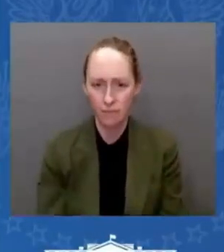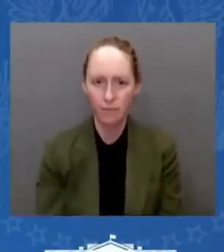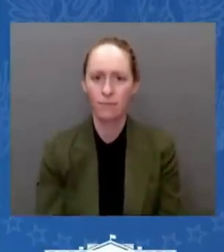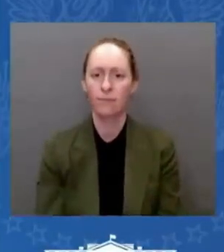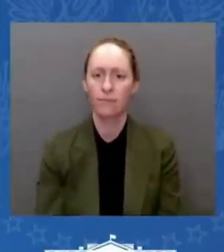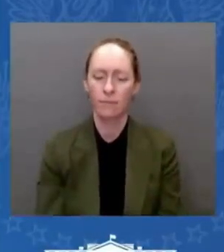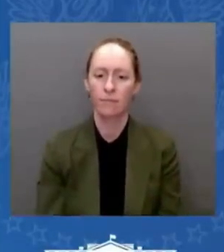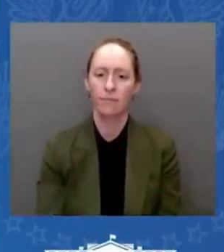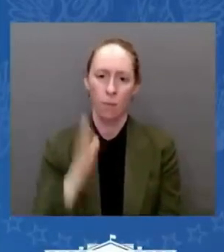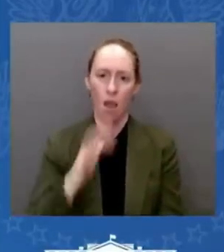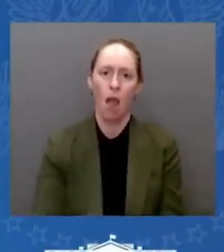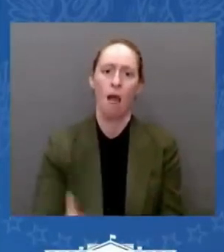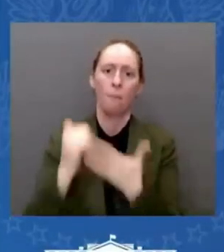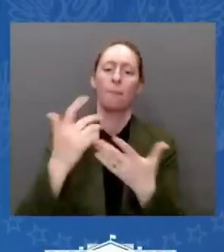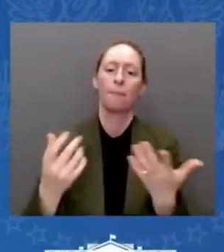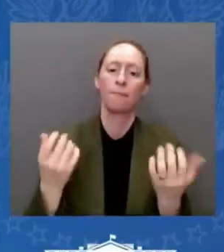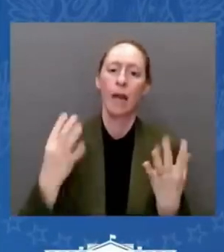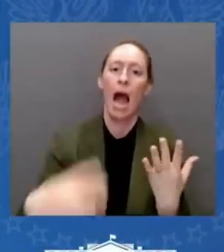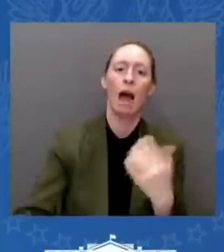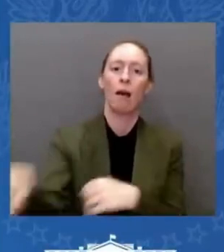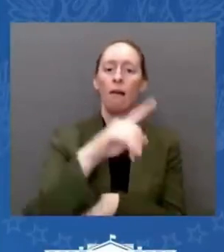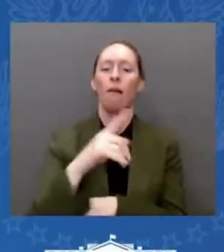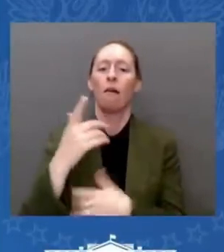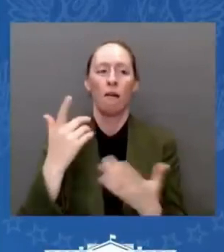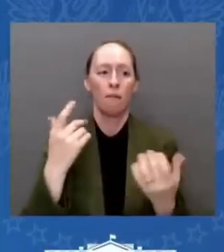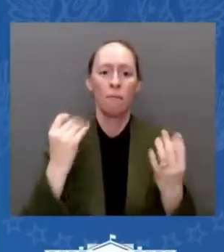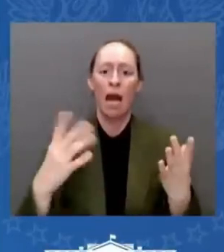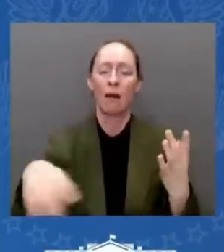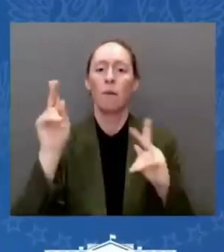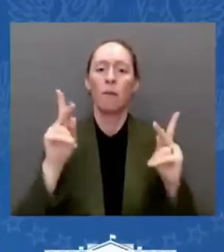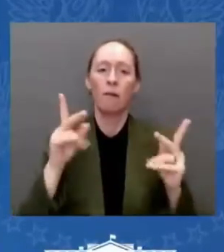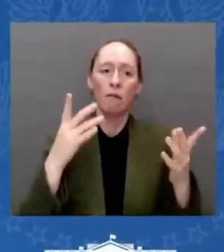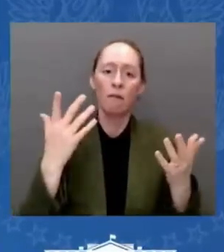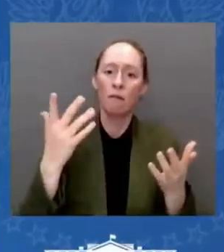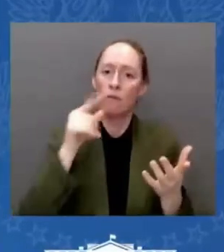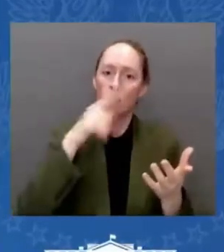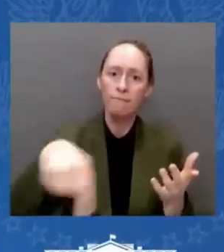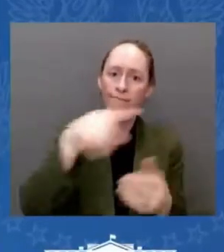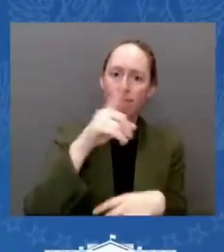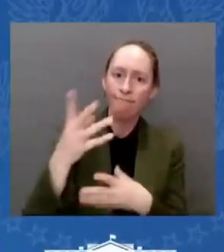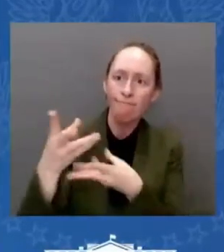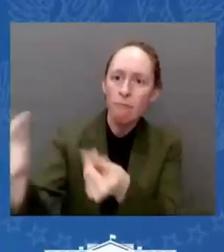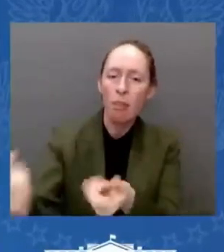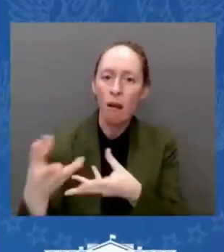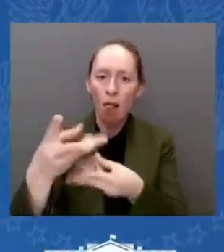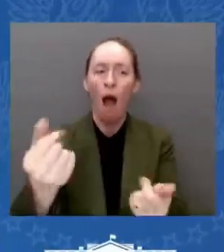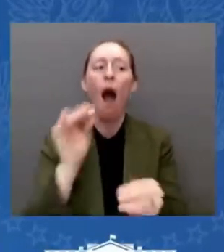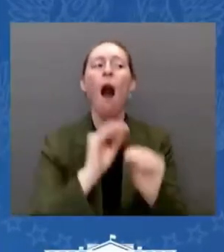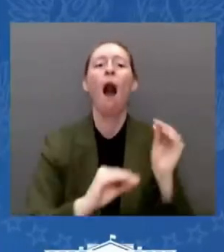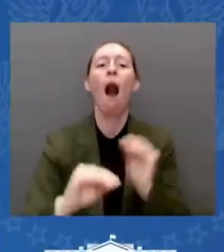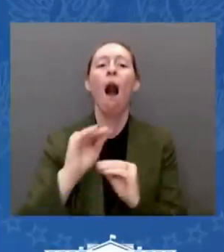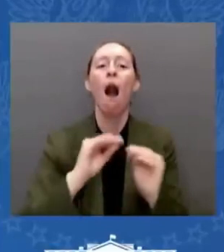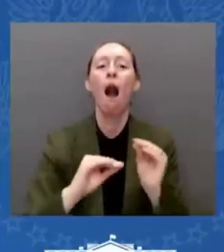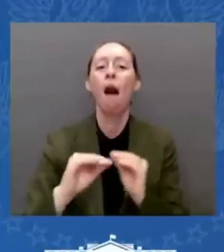reduce their inflation, their cost of living, and so.But I am optimistic because we continue